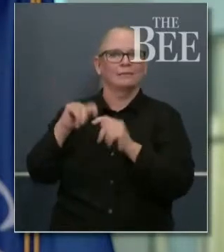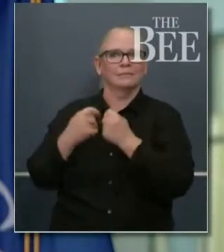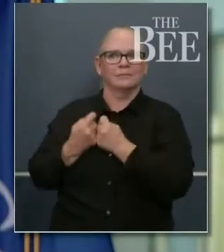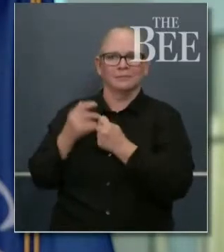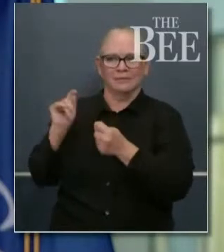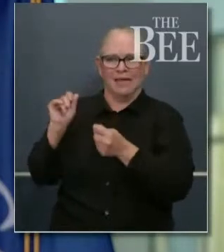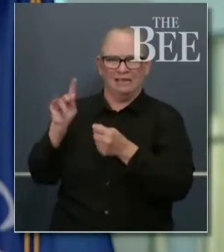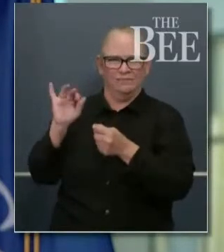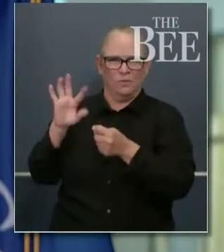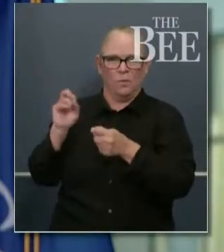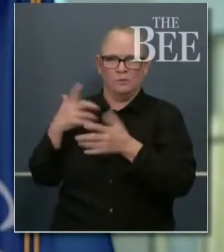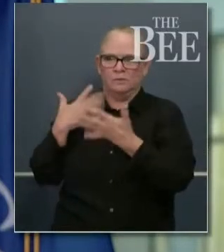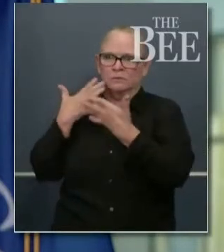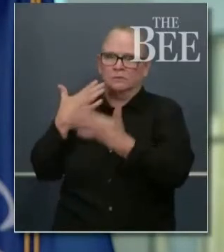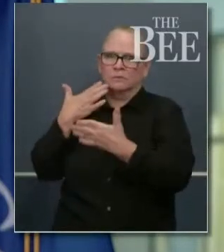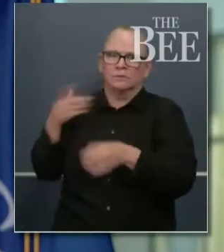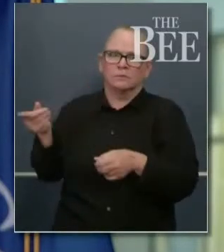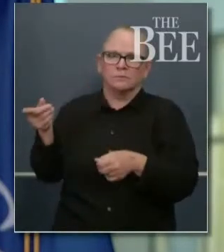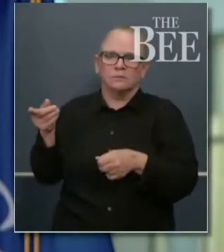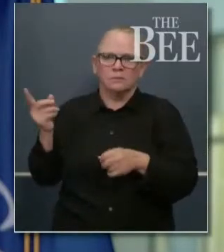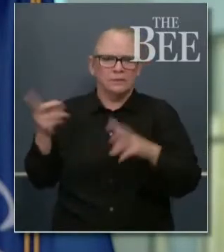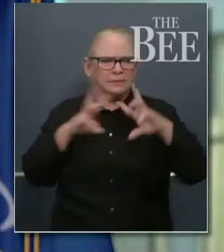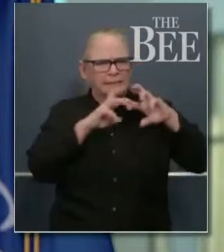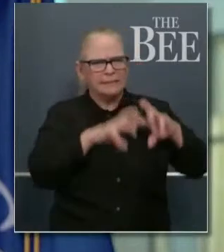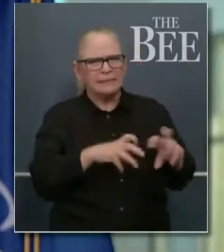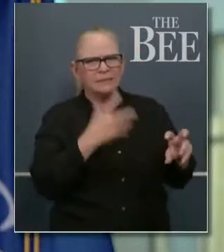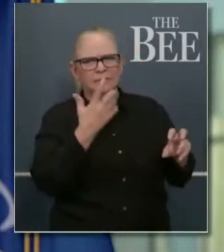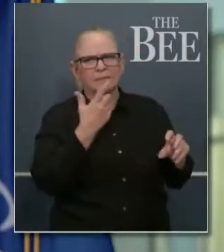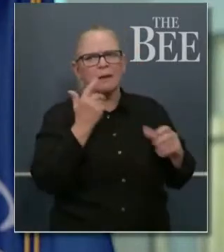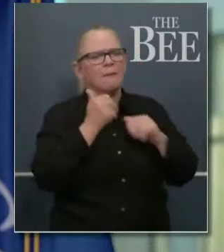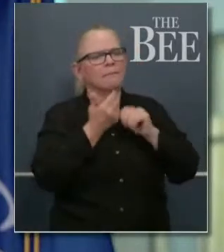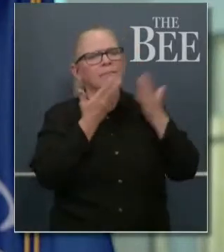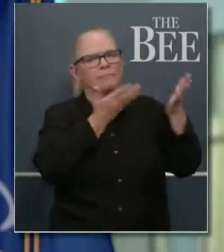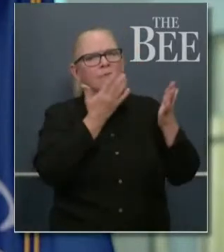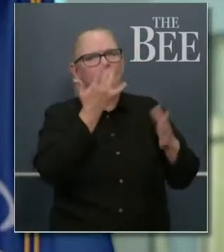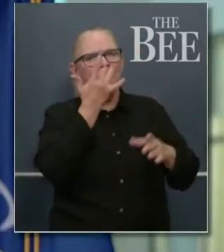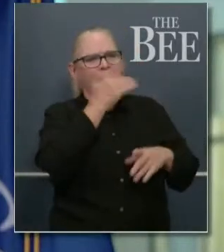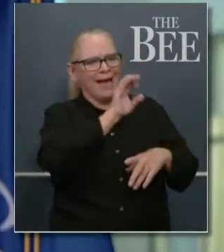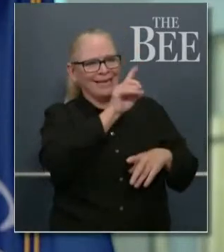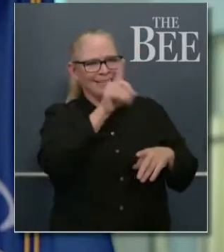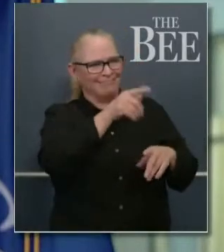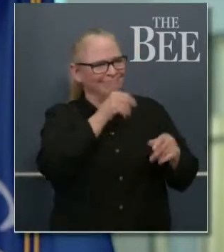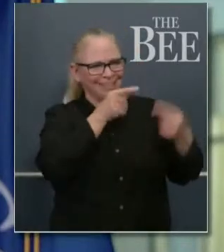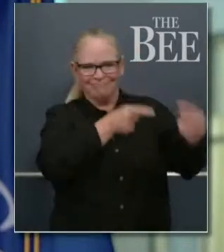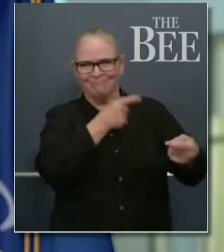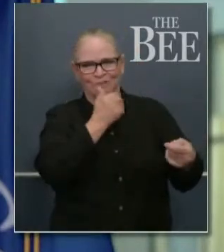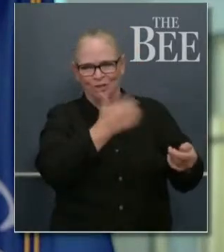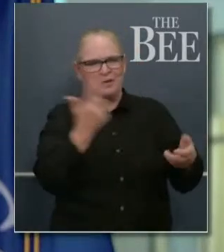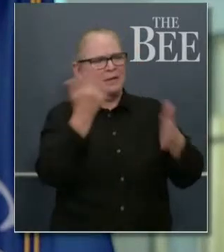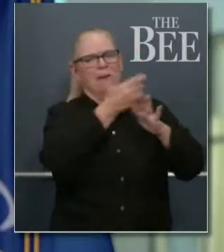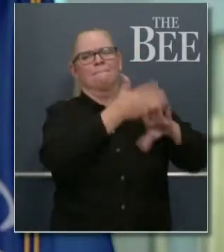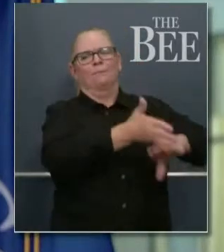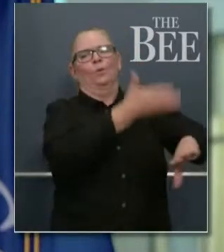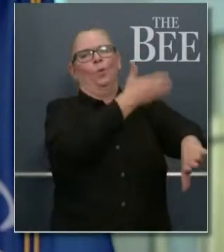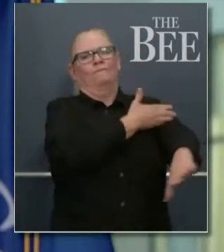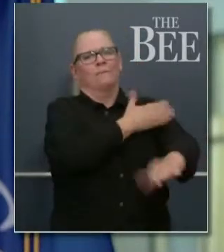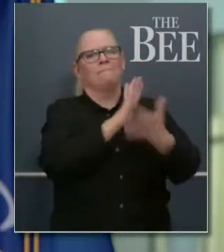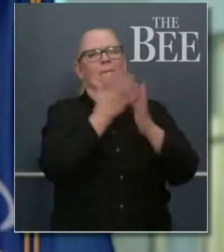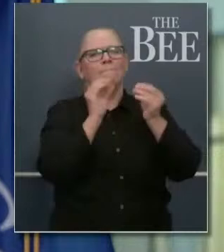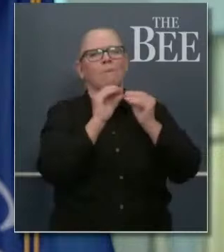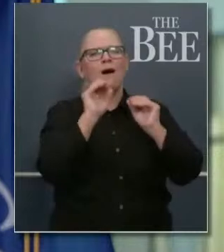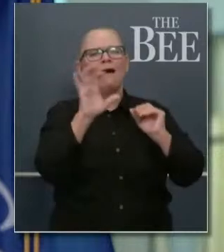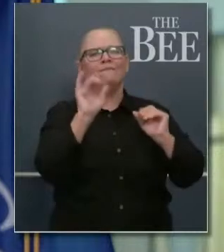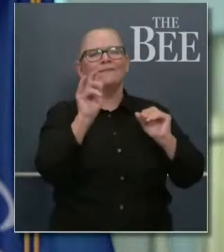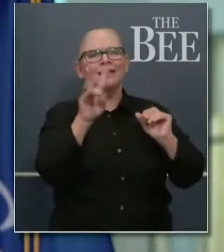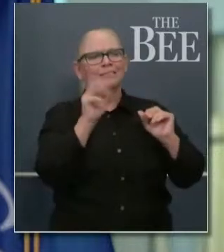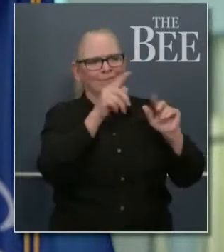make recommendations and to advance some of our efforts on transparency and technological improvements. So